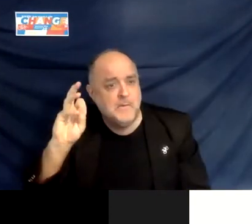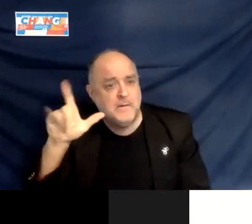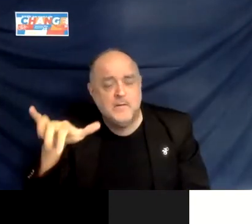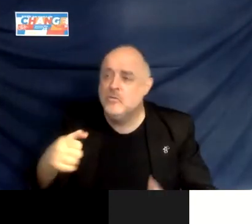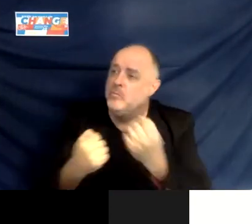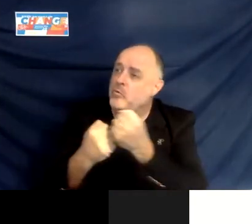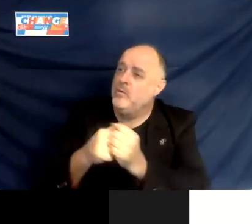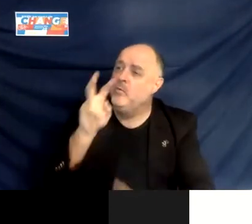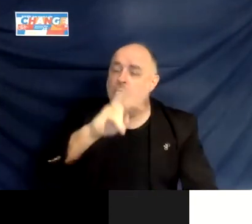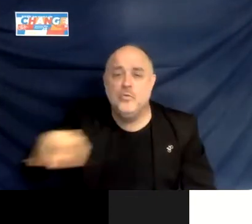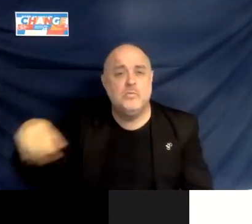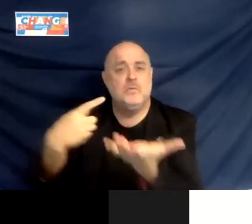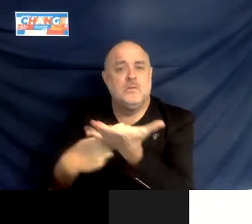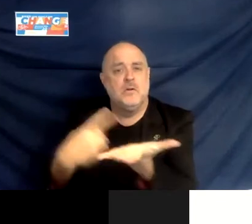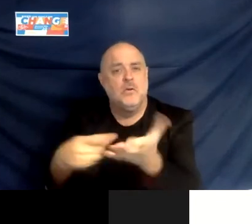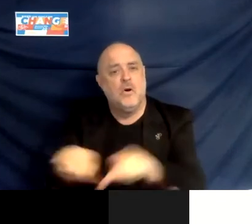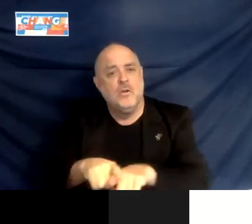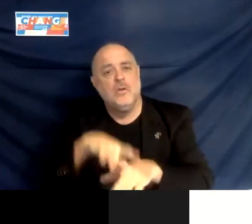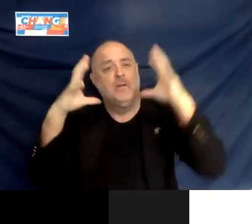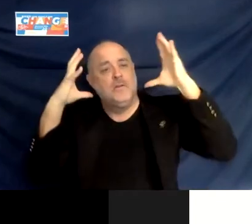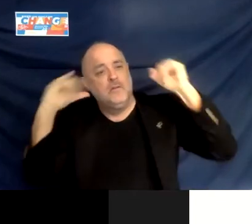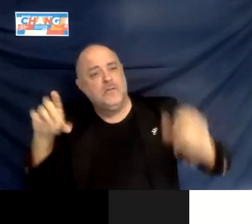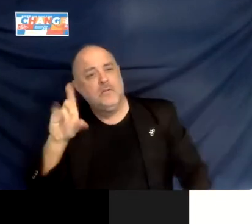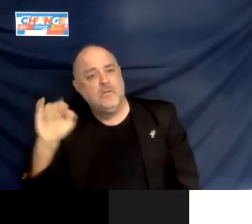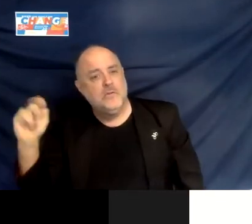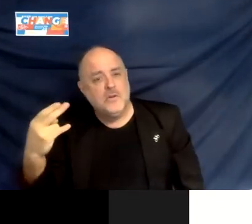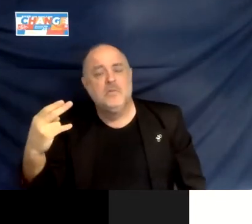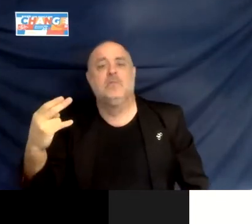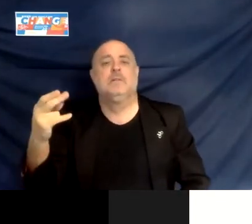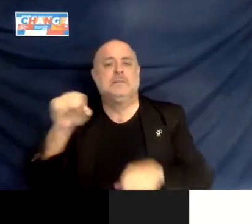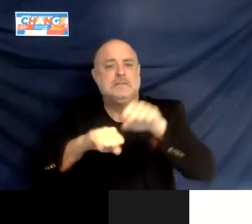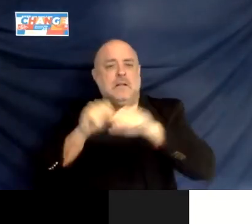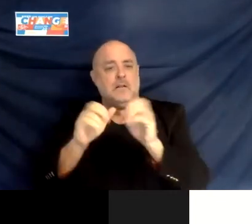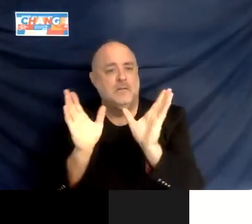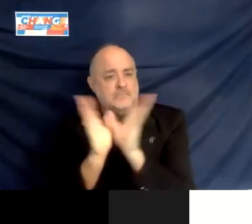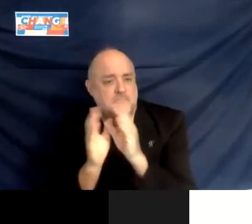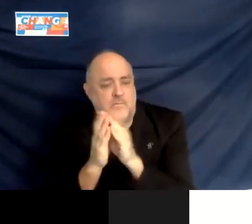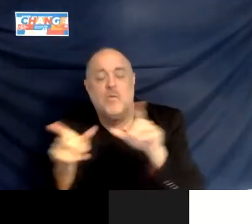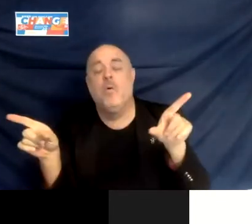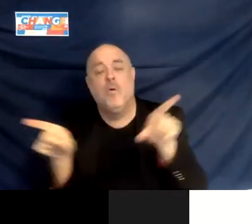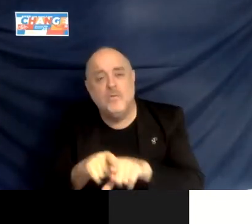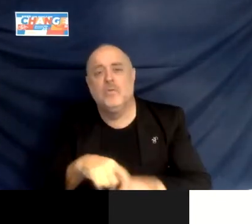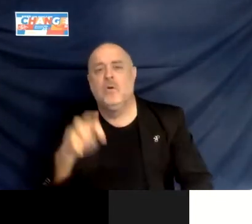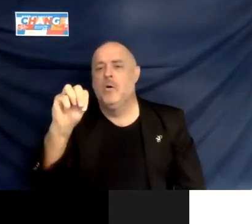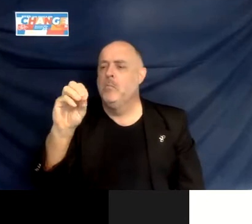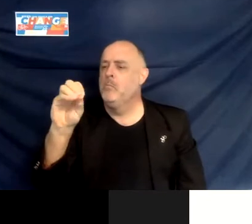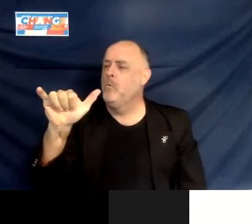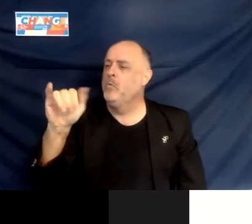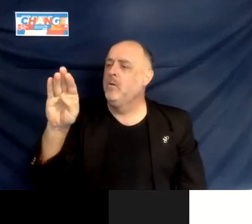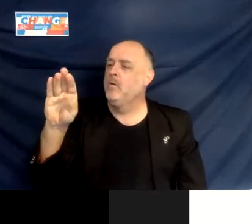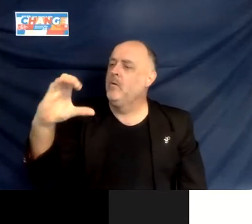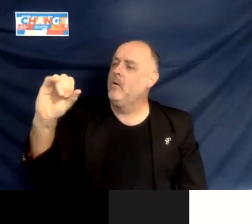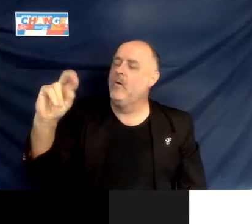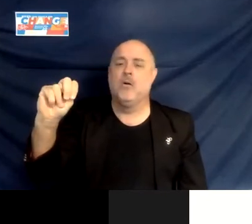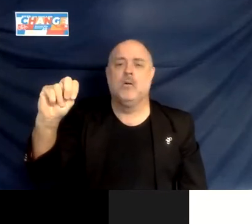and discussion, along with the Dutch Cycling Embassy and Mobycon. Just a little bit of housekeeping. All of these sessions, including this